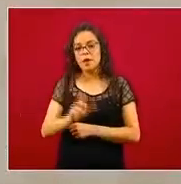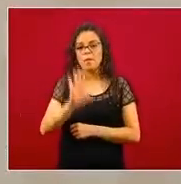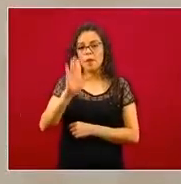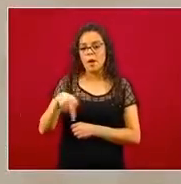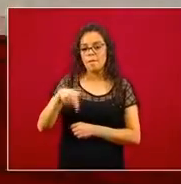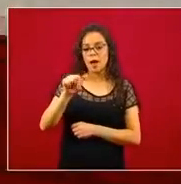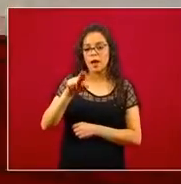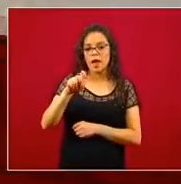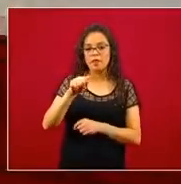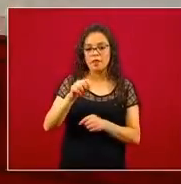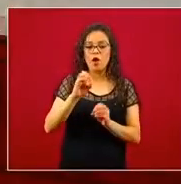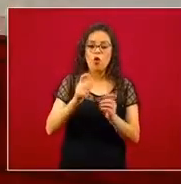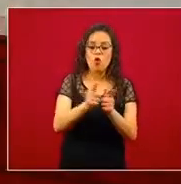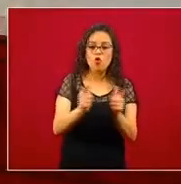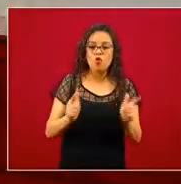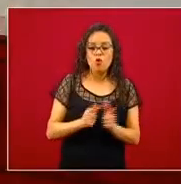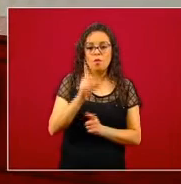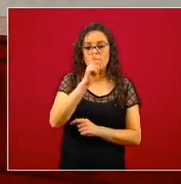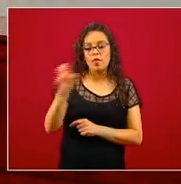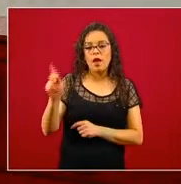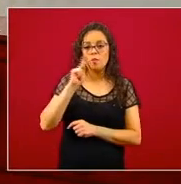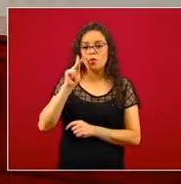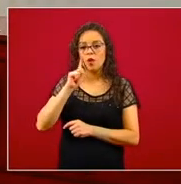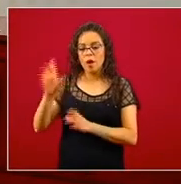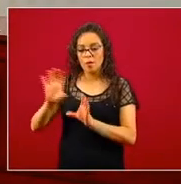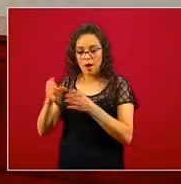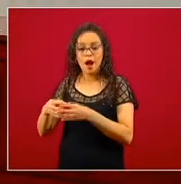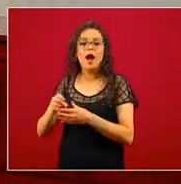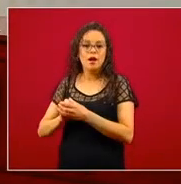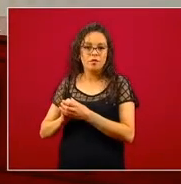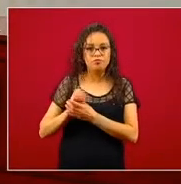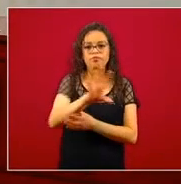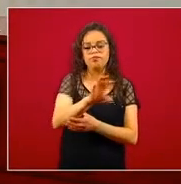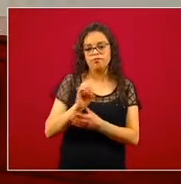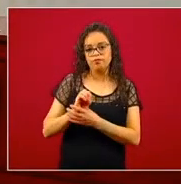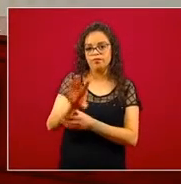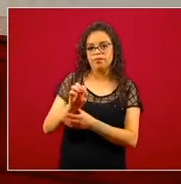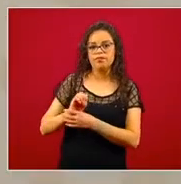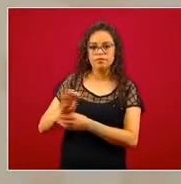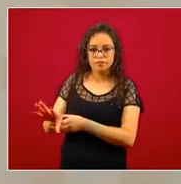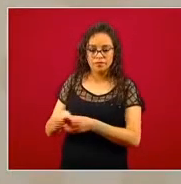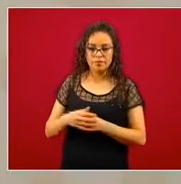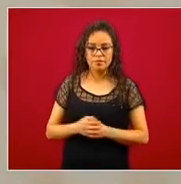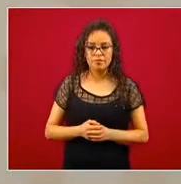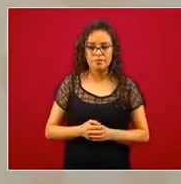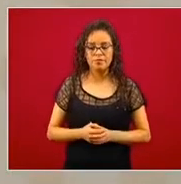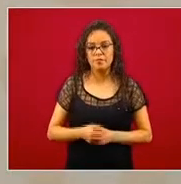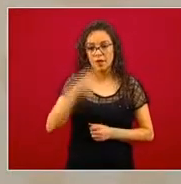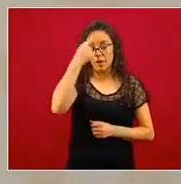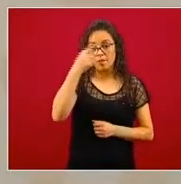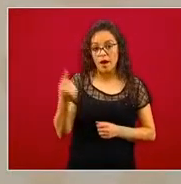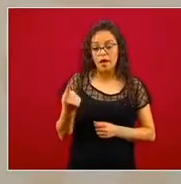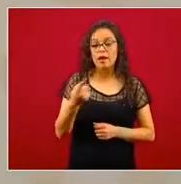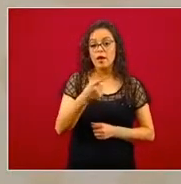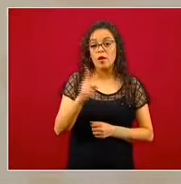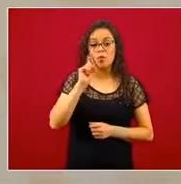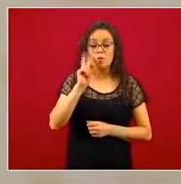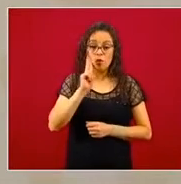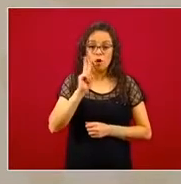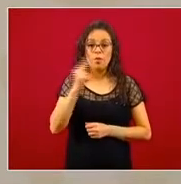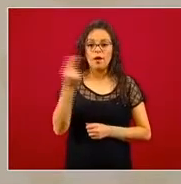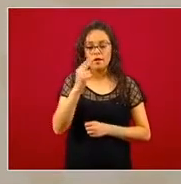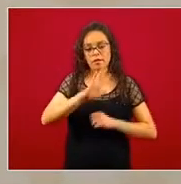the control is daily with a platform where the states are now recording the